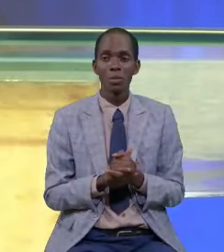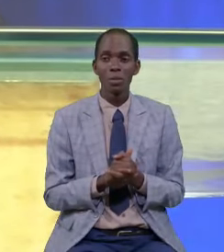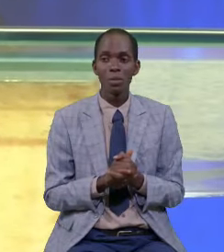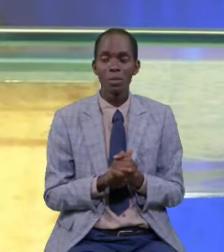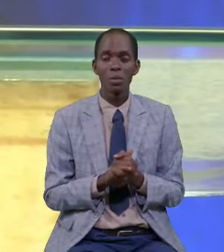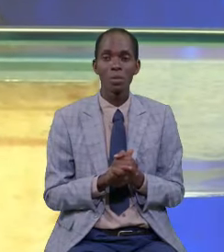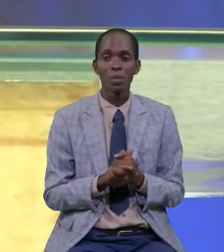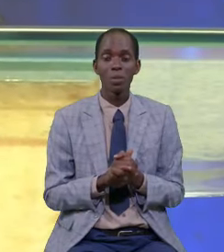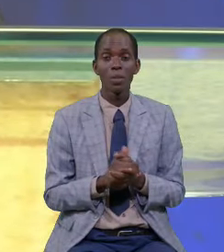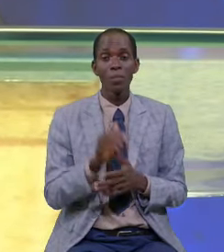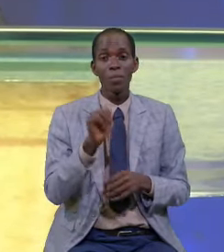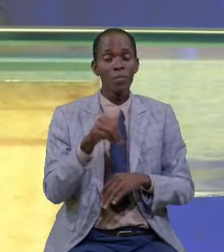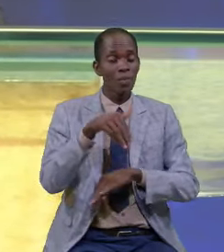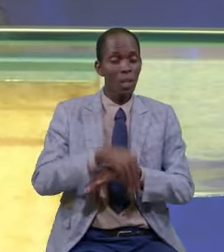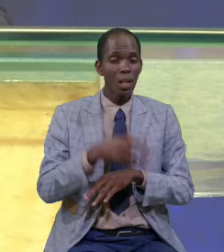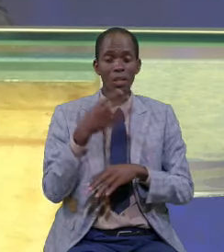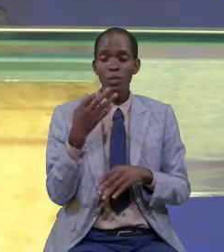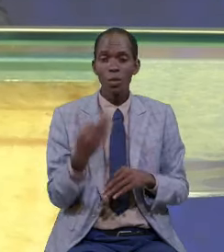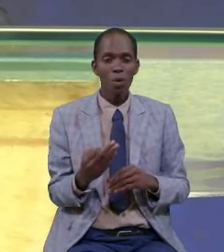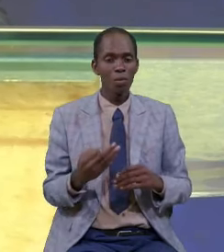A night of refreshing.